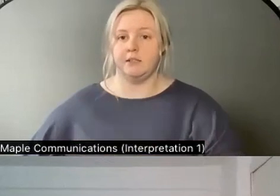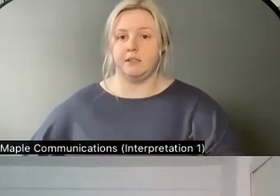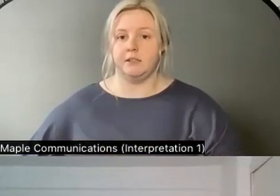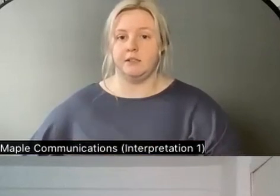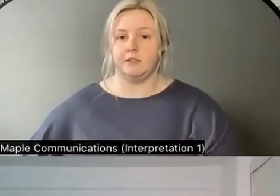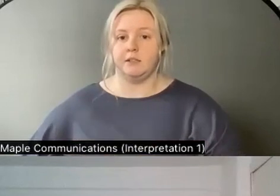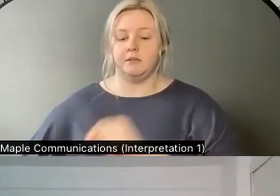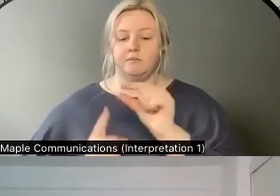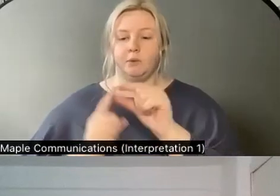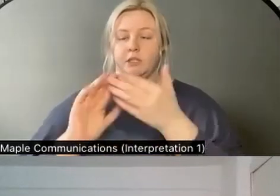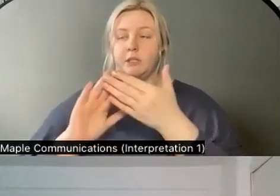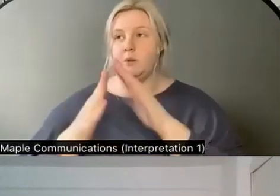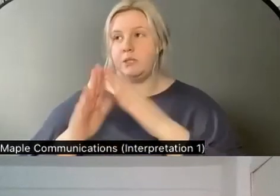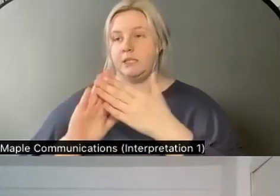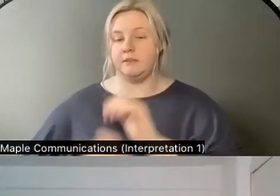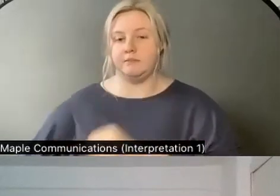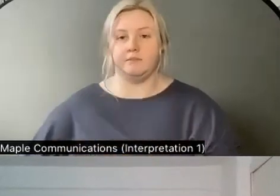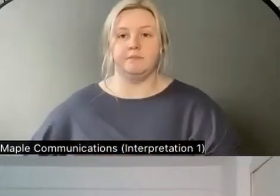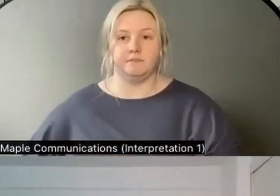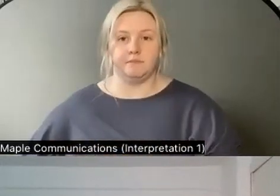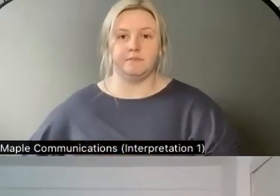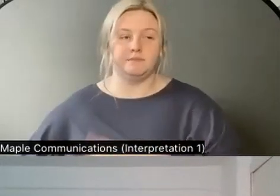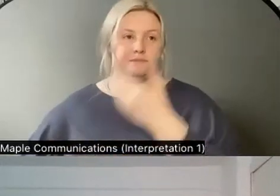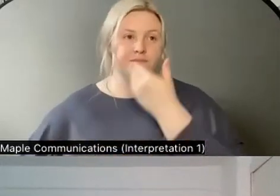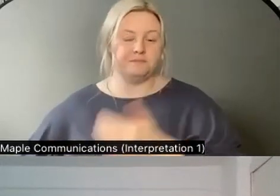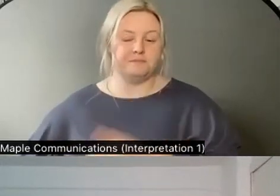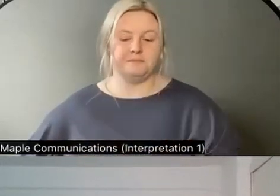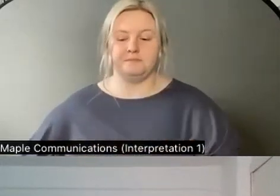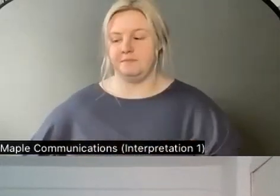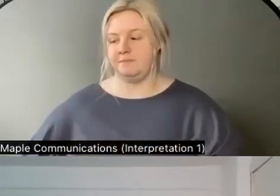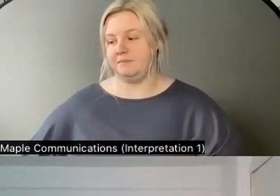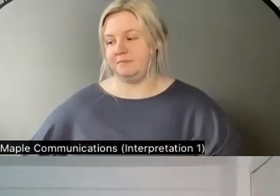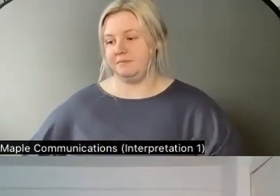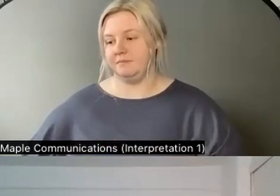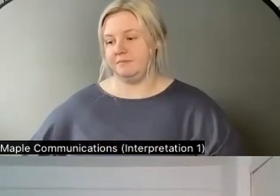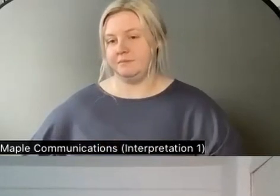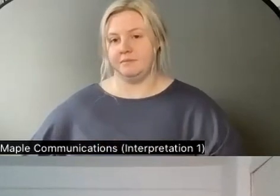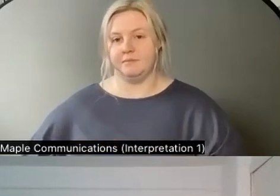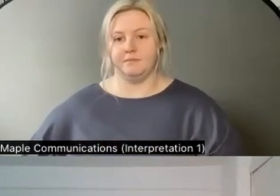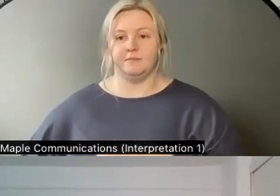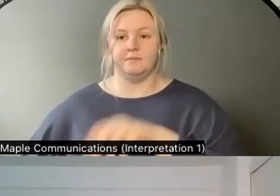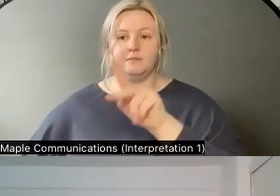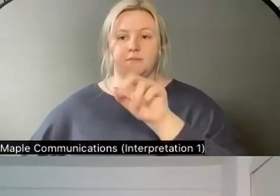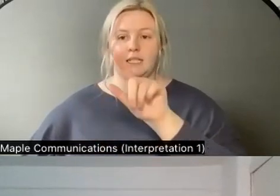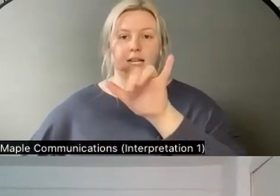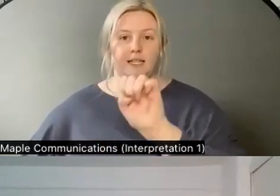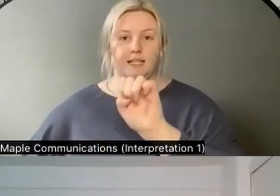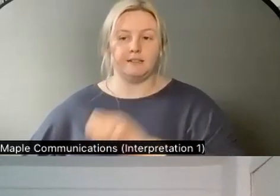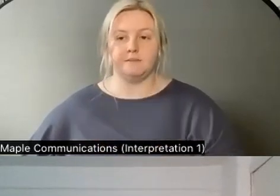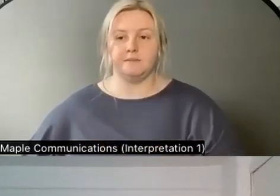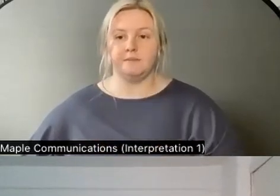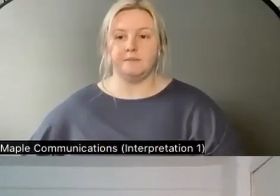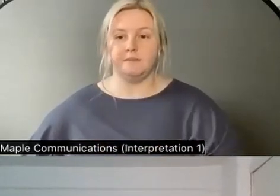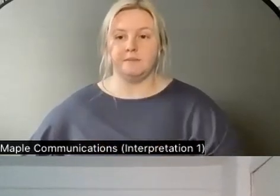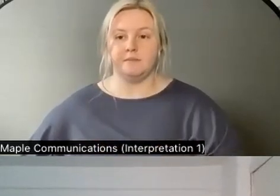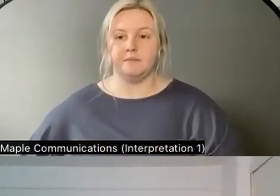community. Community. Thank you. Kaylee, if you would like to share a word.